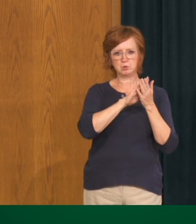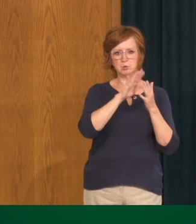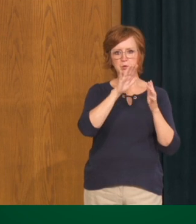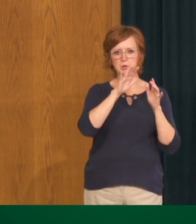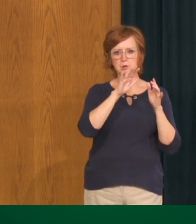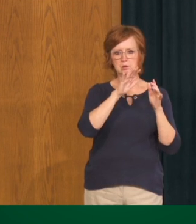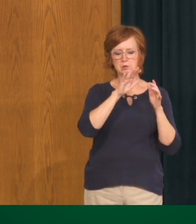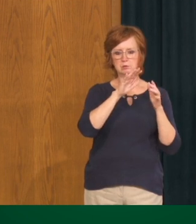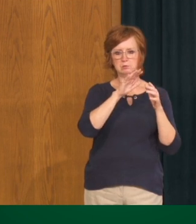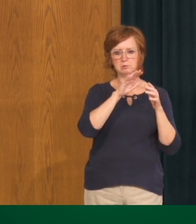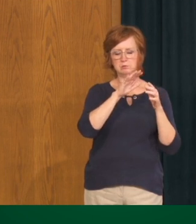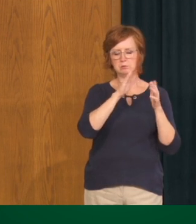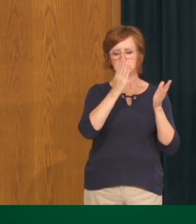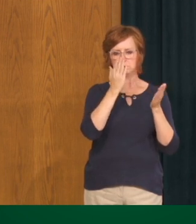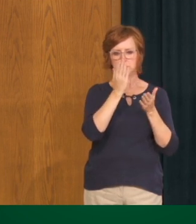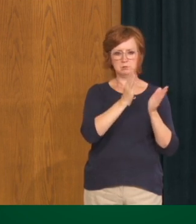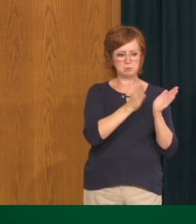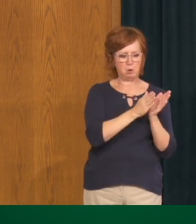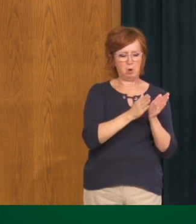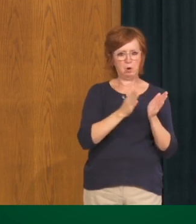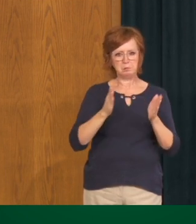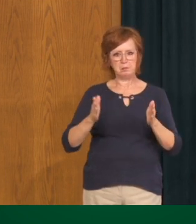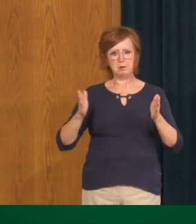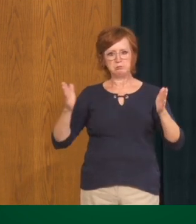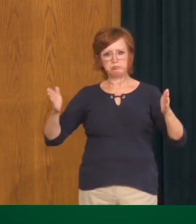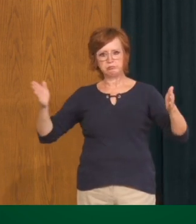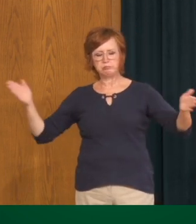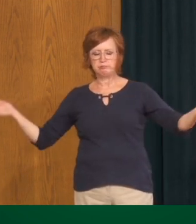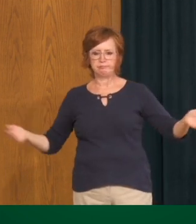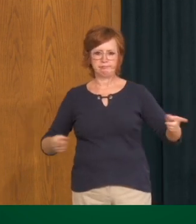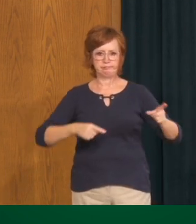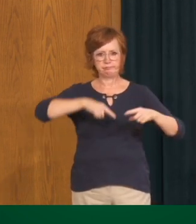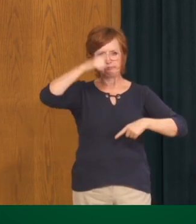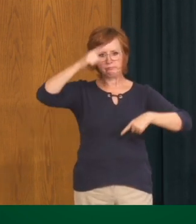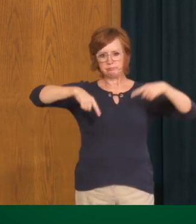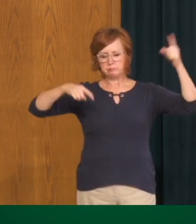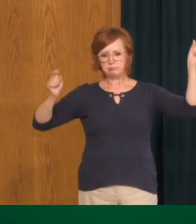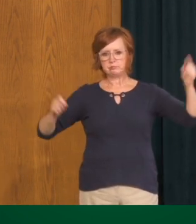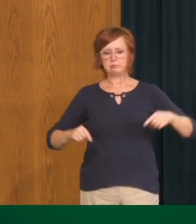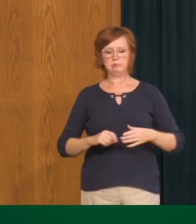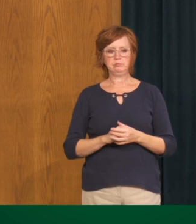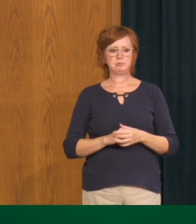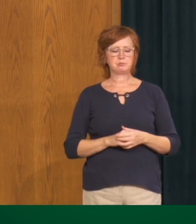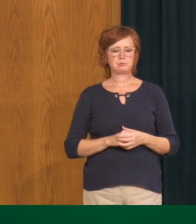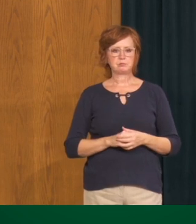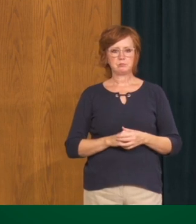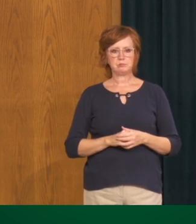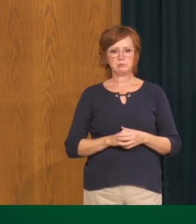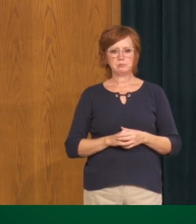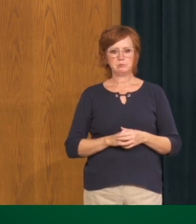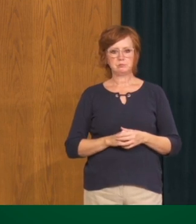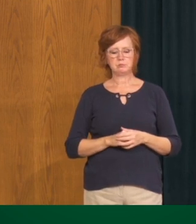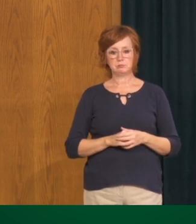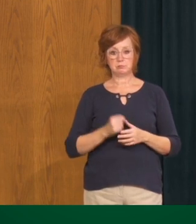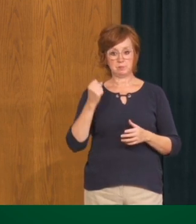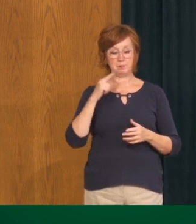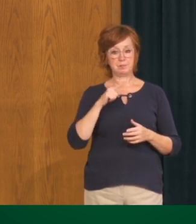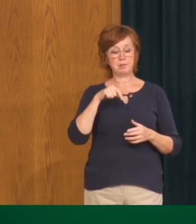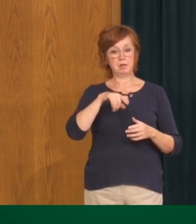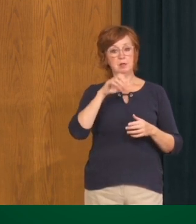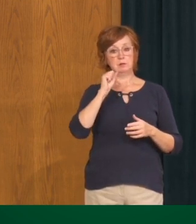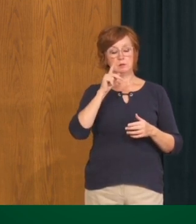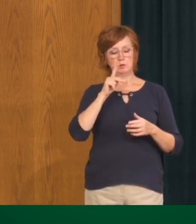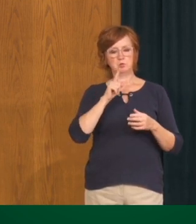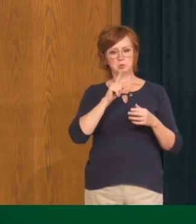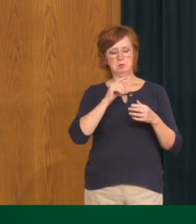a lot of differences in local COVID activity. So my understanding is that most schools will actually start at level 2 where mask use